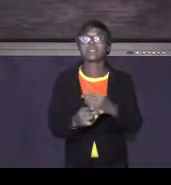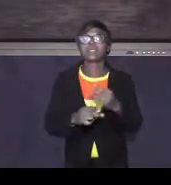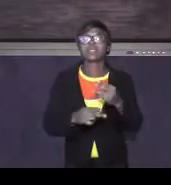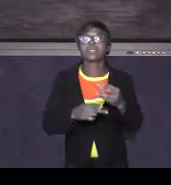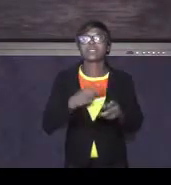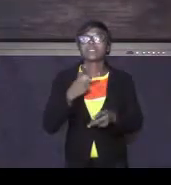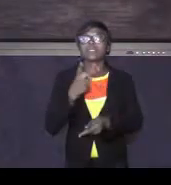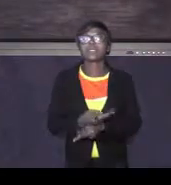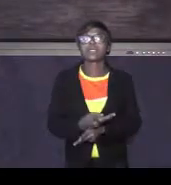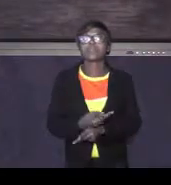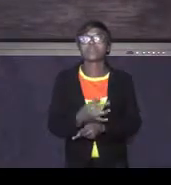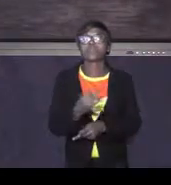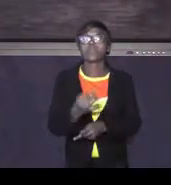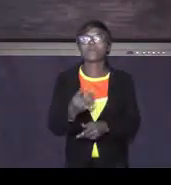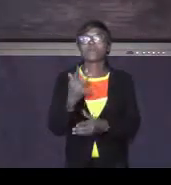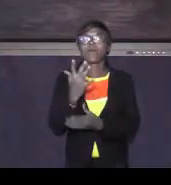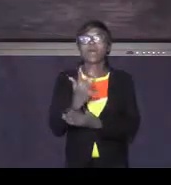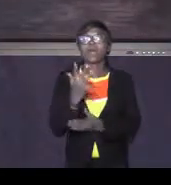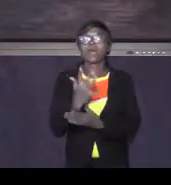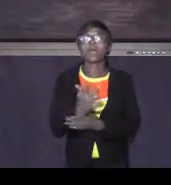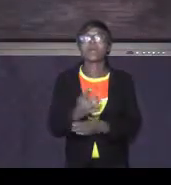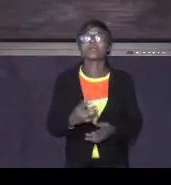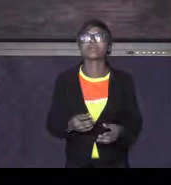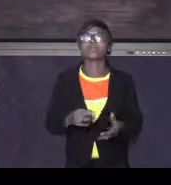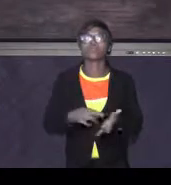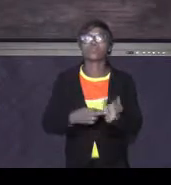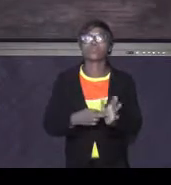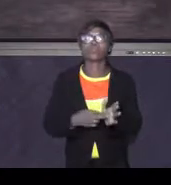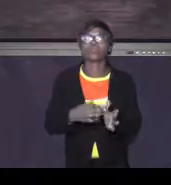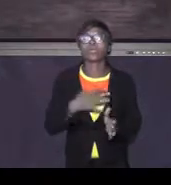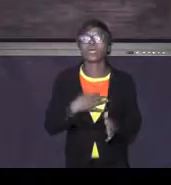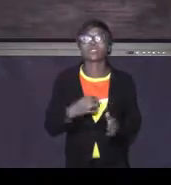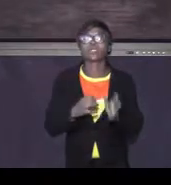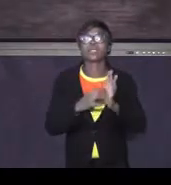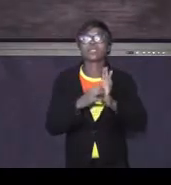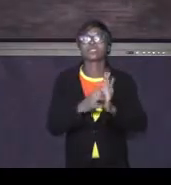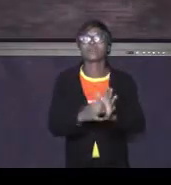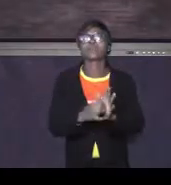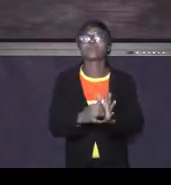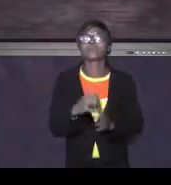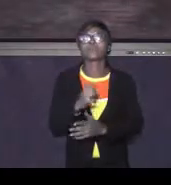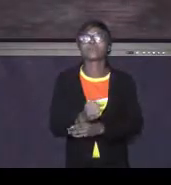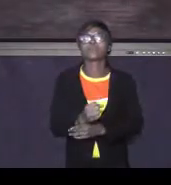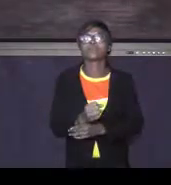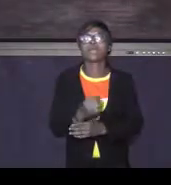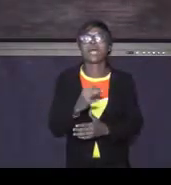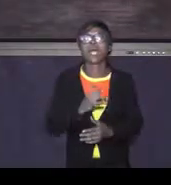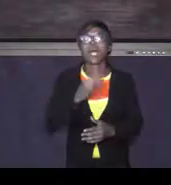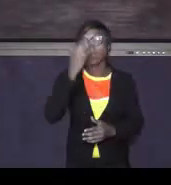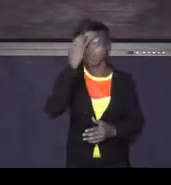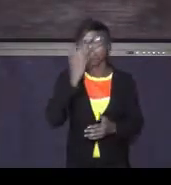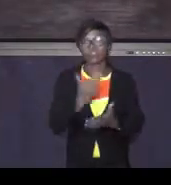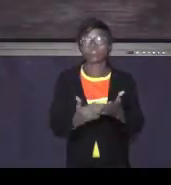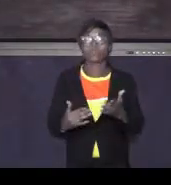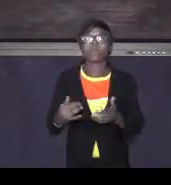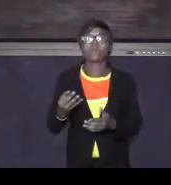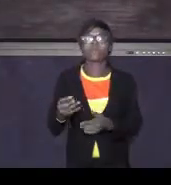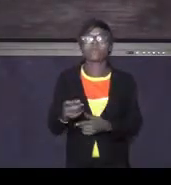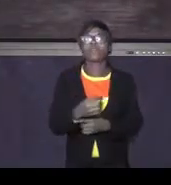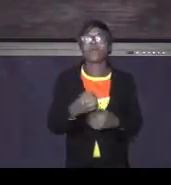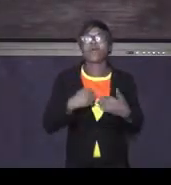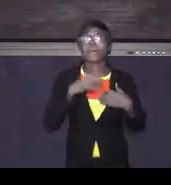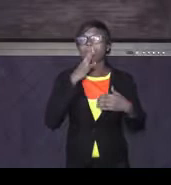types of hand tools with examples. I know some of you will have been to maybe carpentry